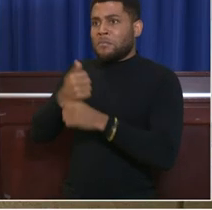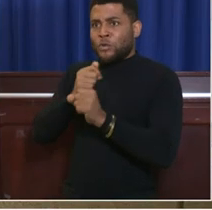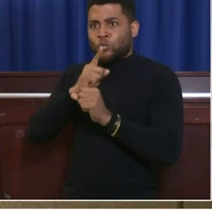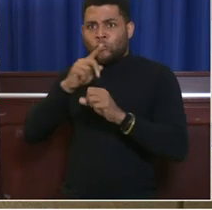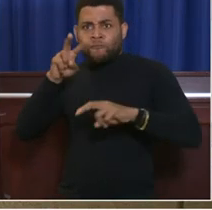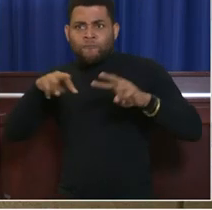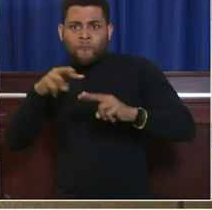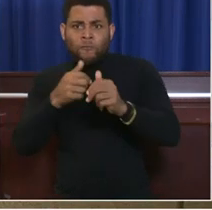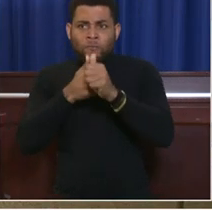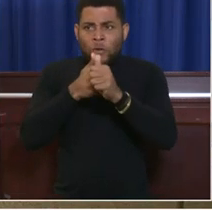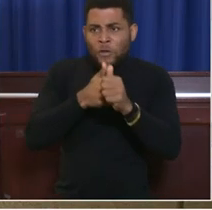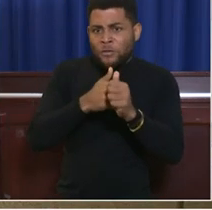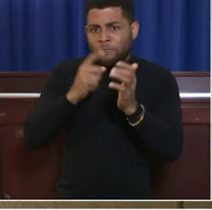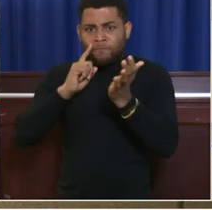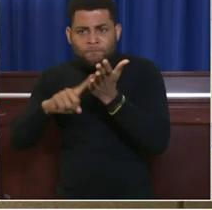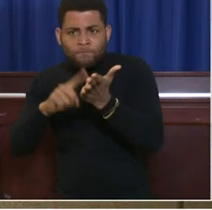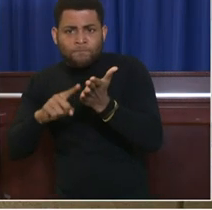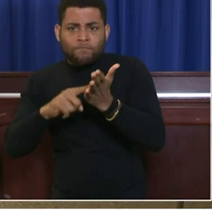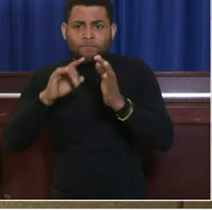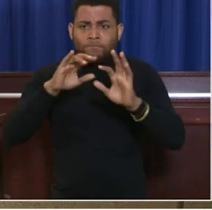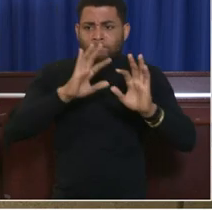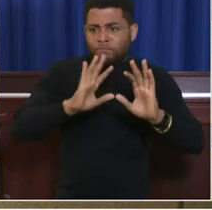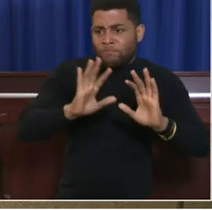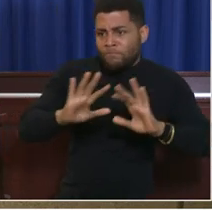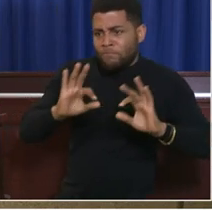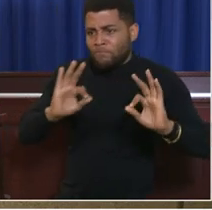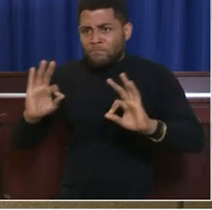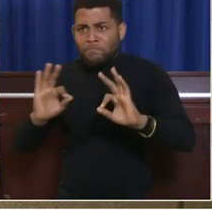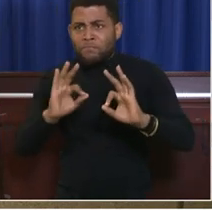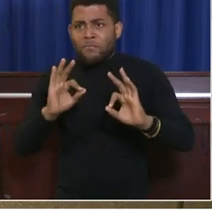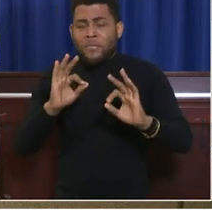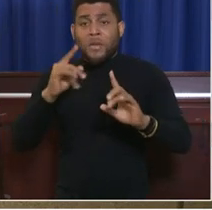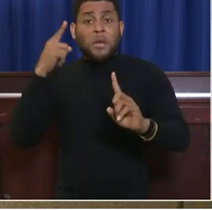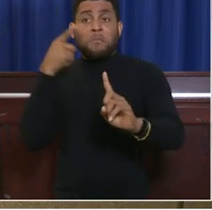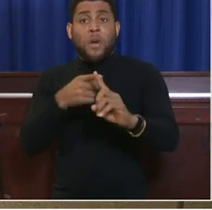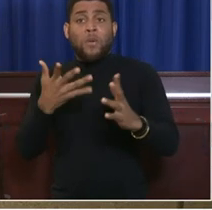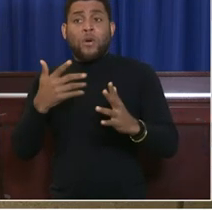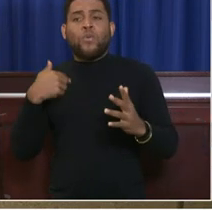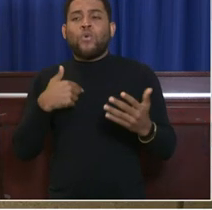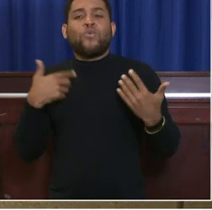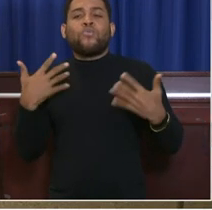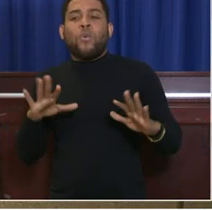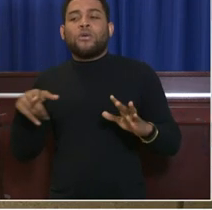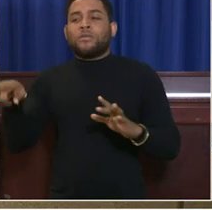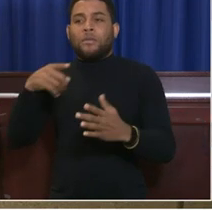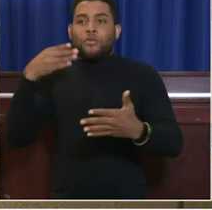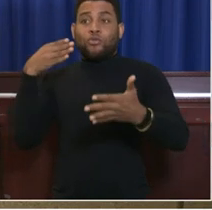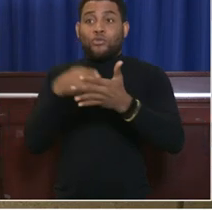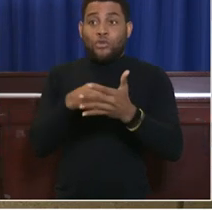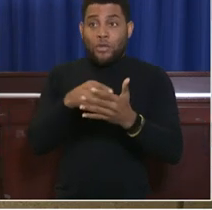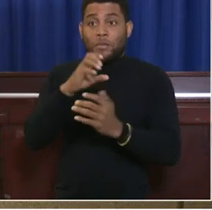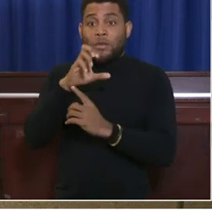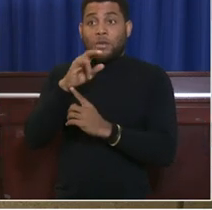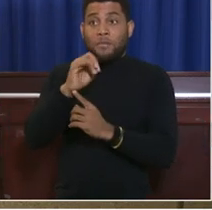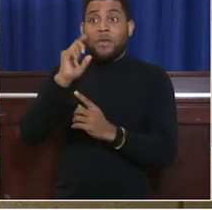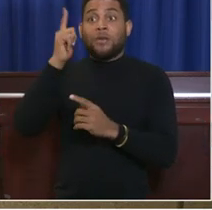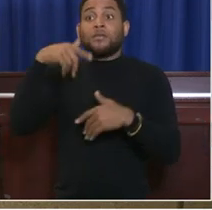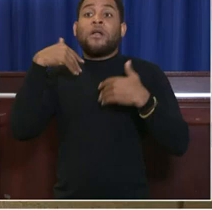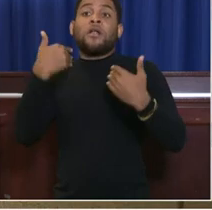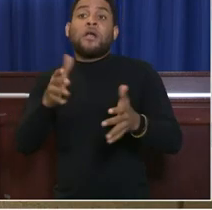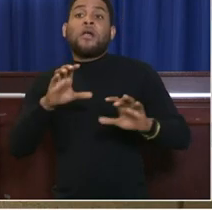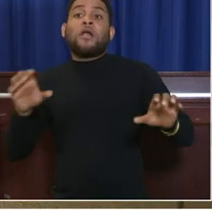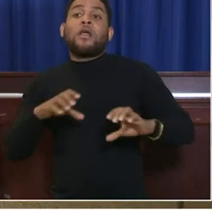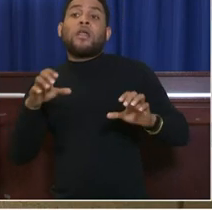that they're not going to be out there committing crimes while they're being charged with other crimes. And if they can be connected to services, they are.